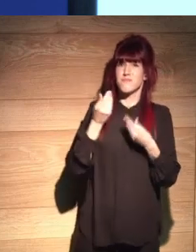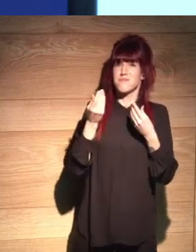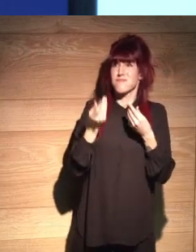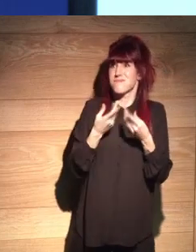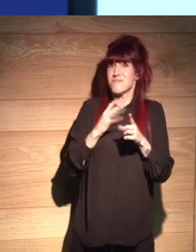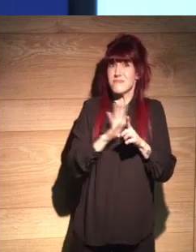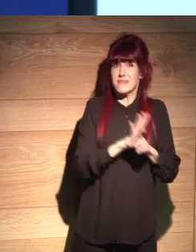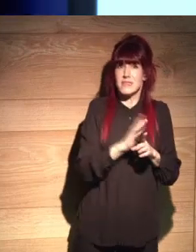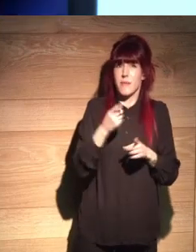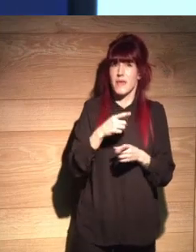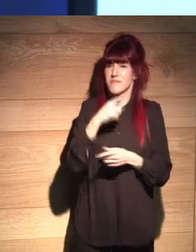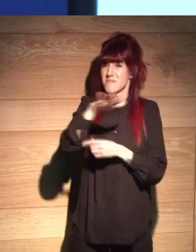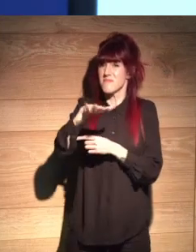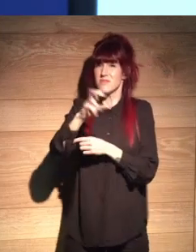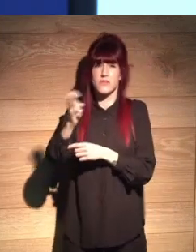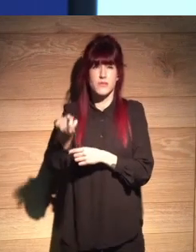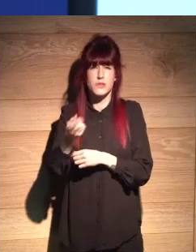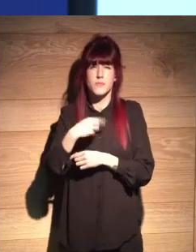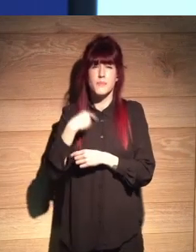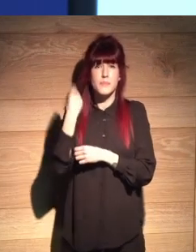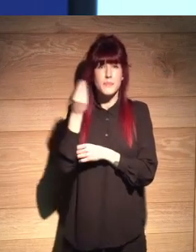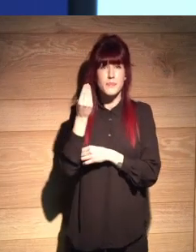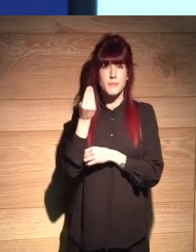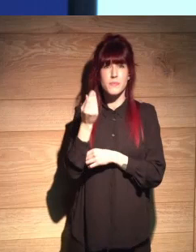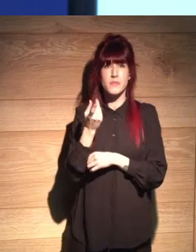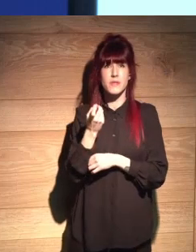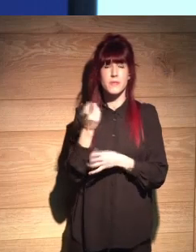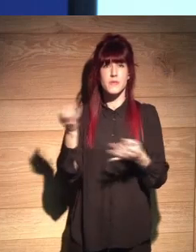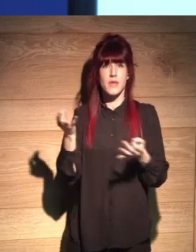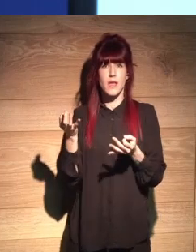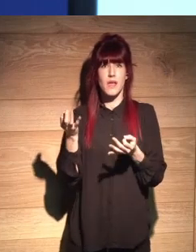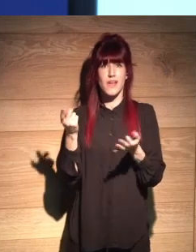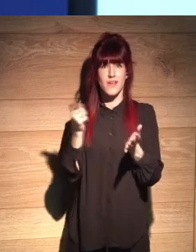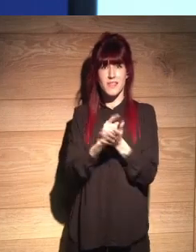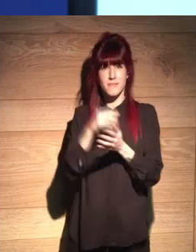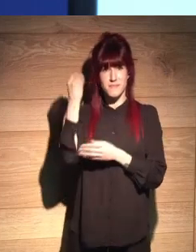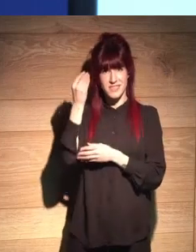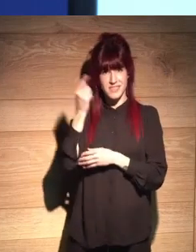I think we need to revisit this feeling of being